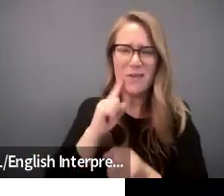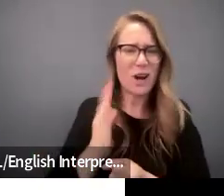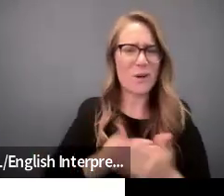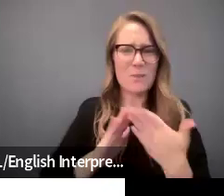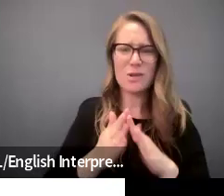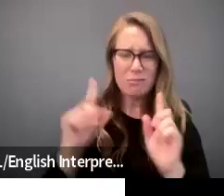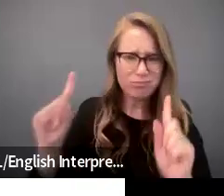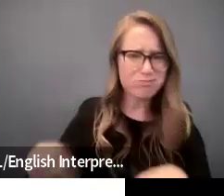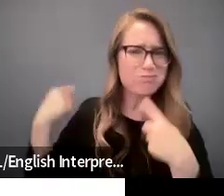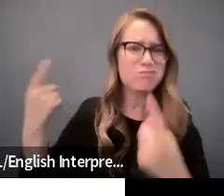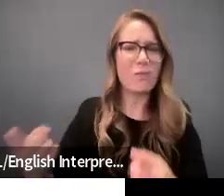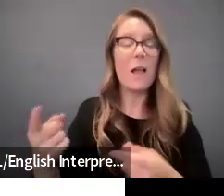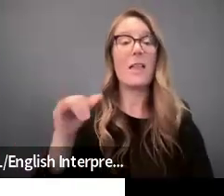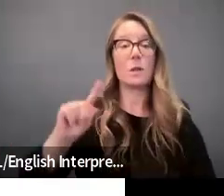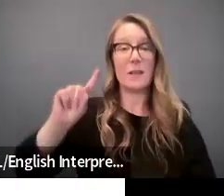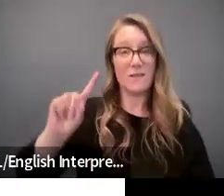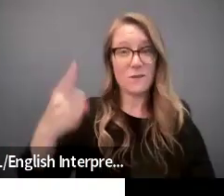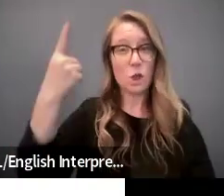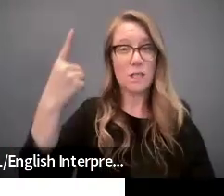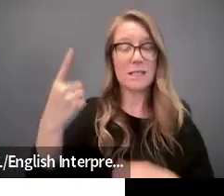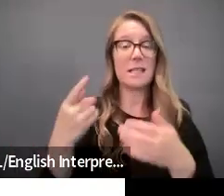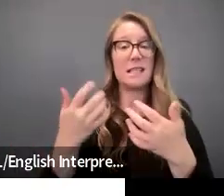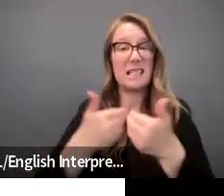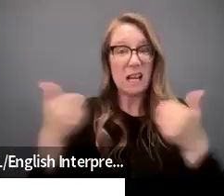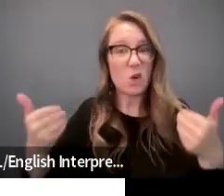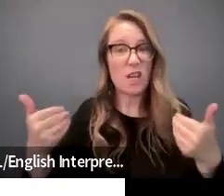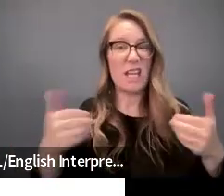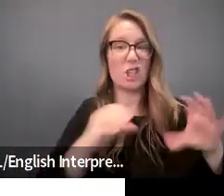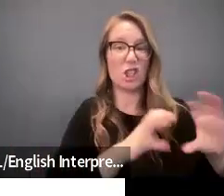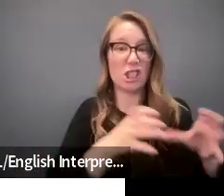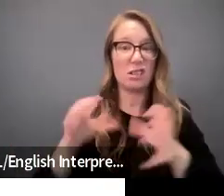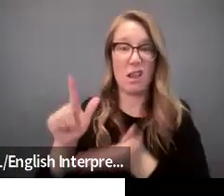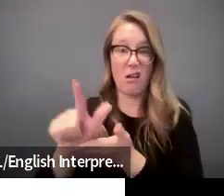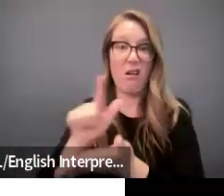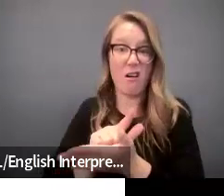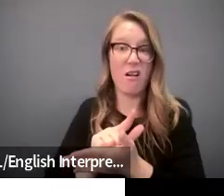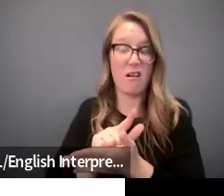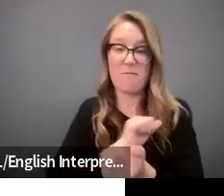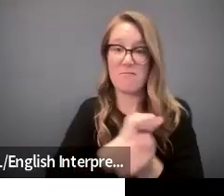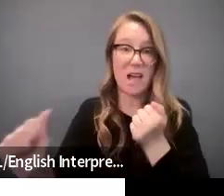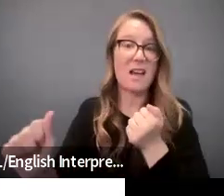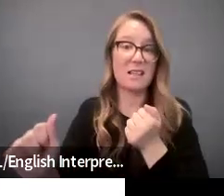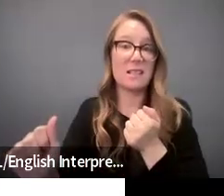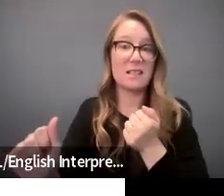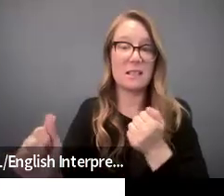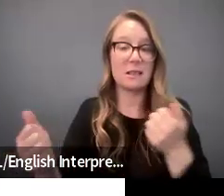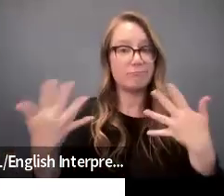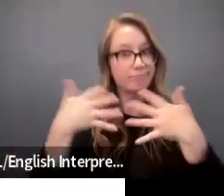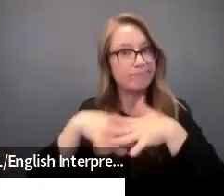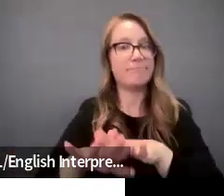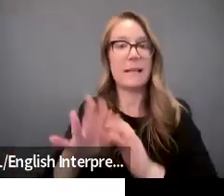communities. This was the very first segregation law that passed that